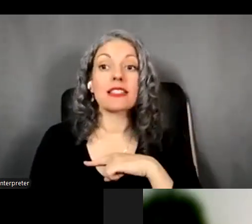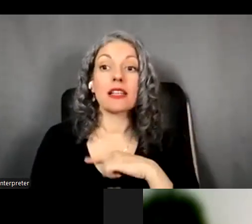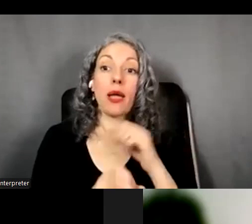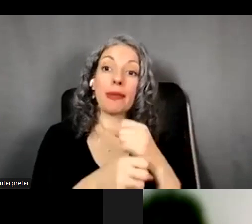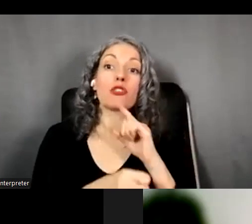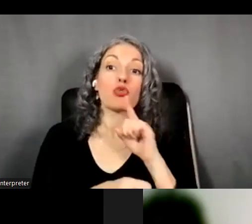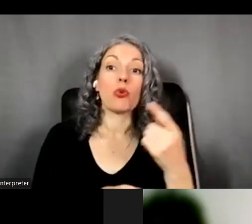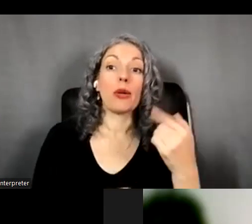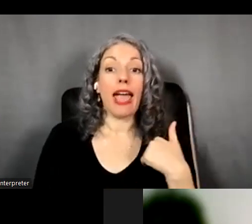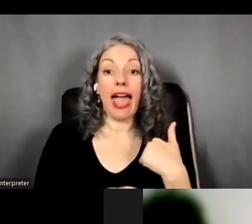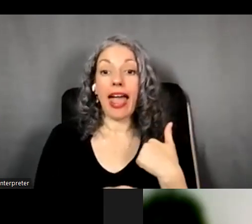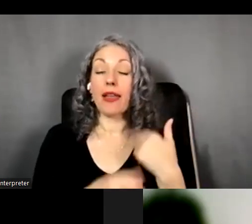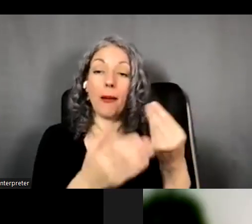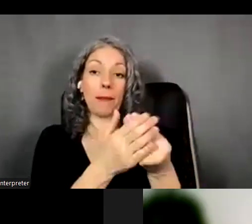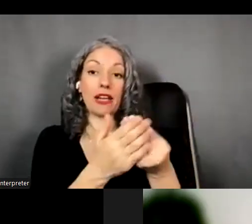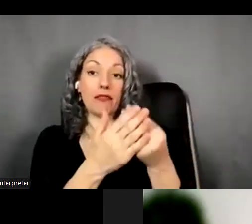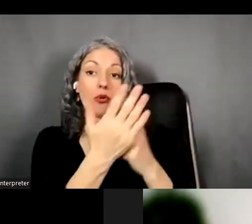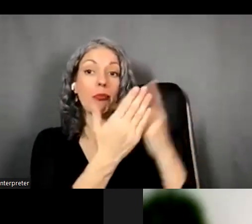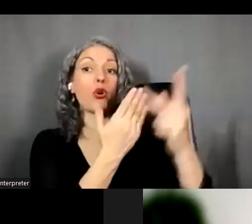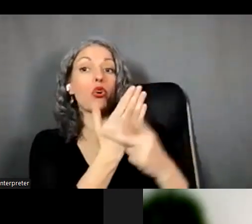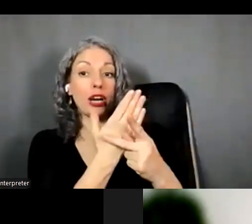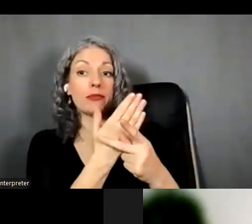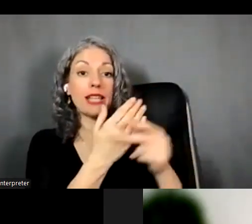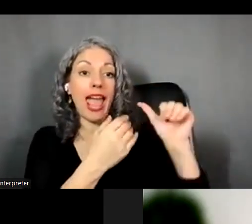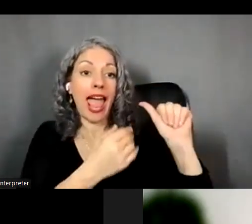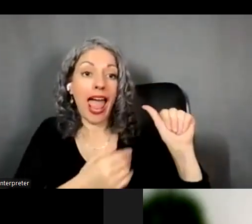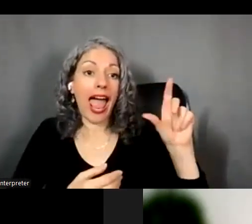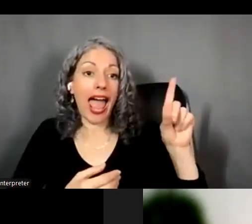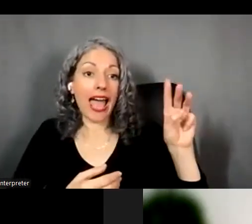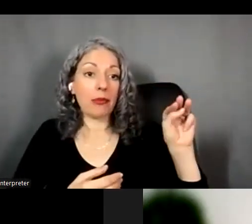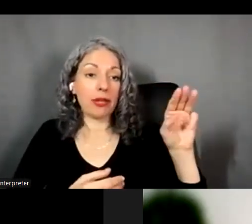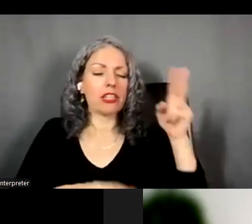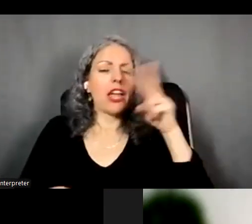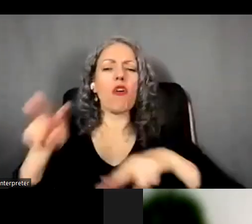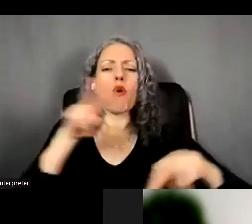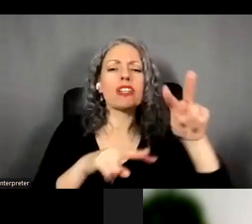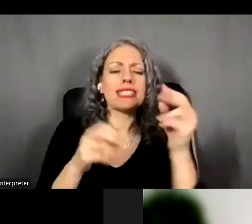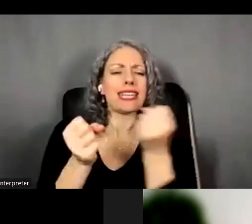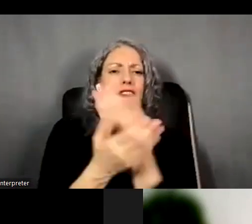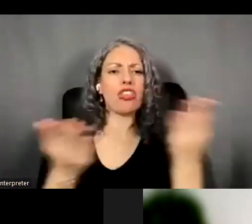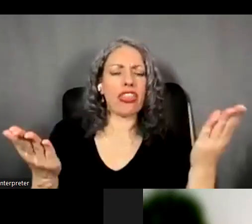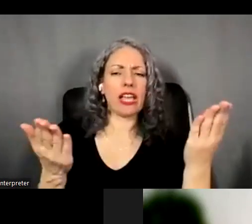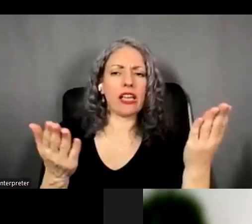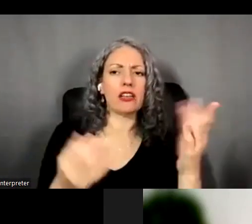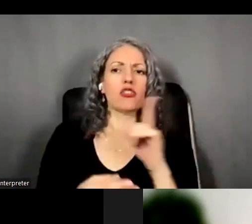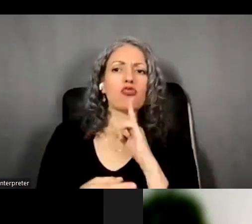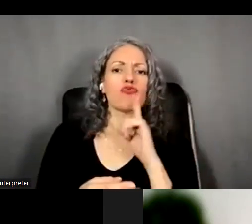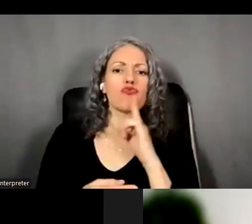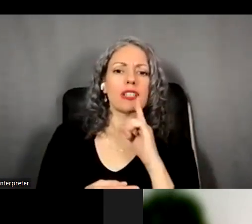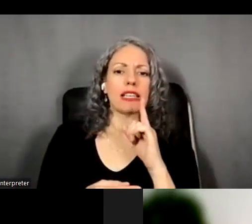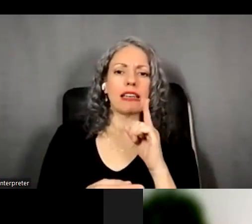had funding for a program administrator who's going to oversee all of this work, who really is tasked with building